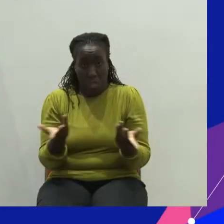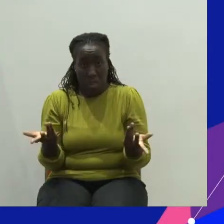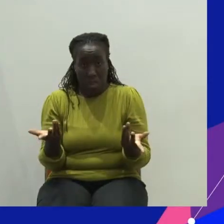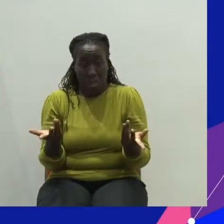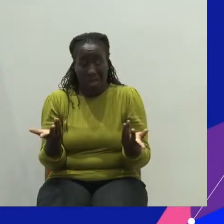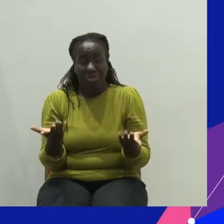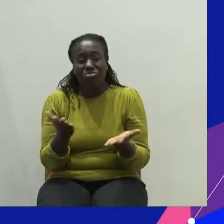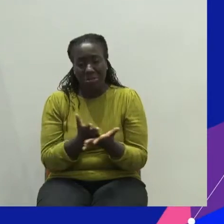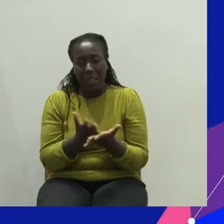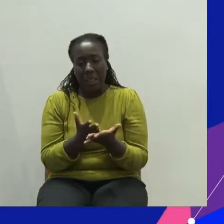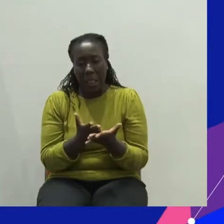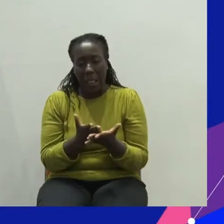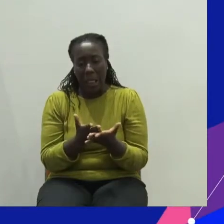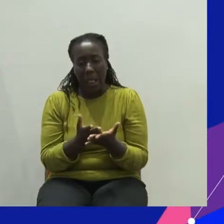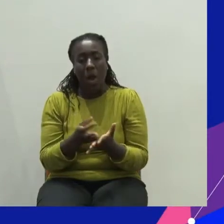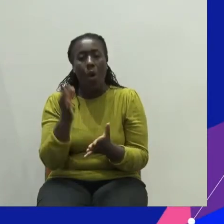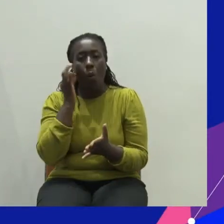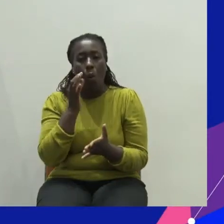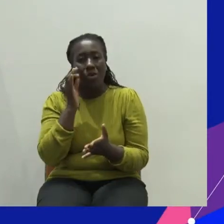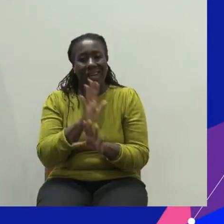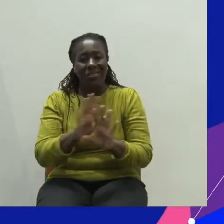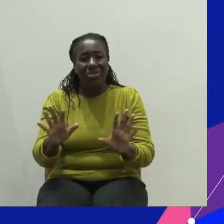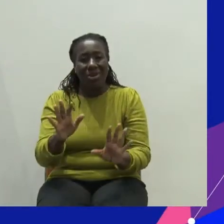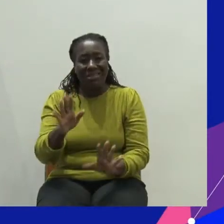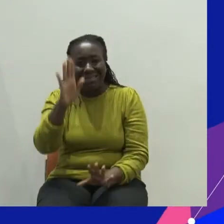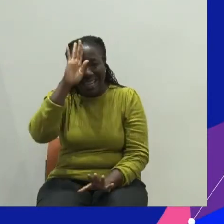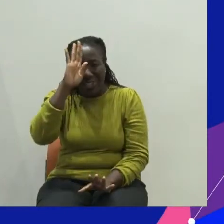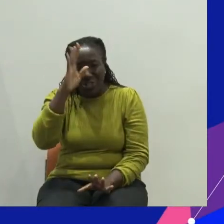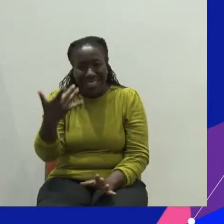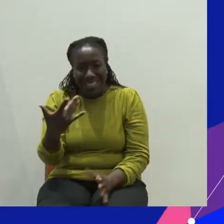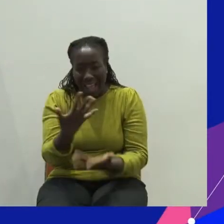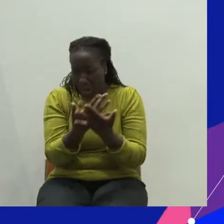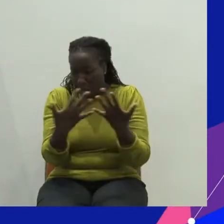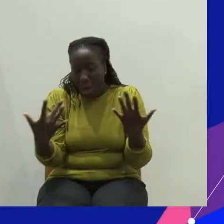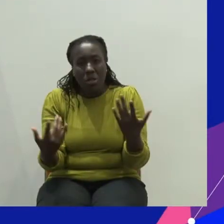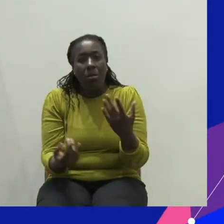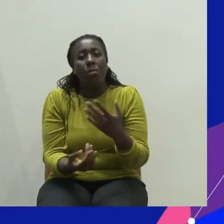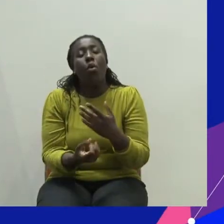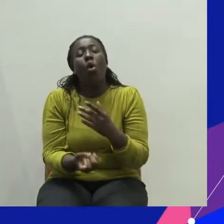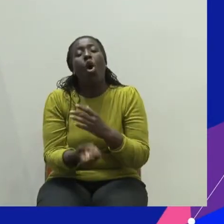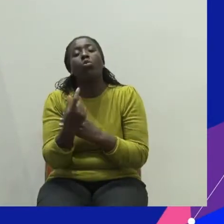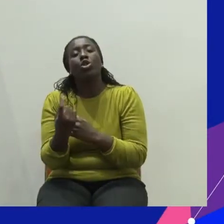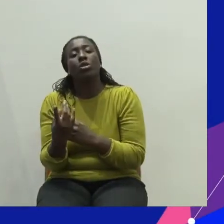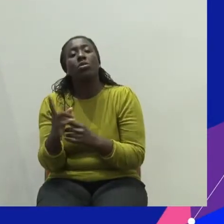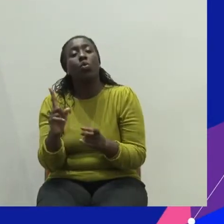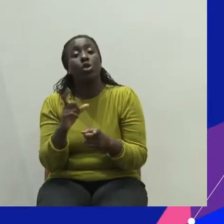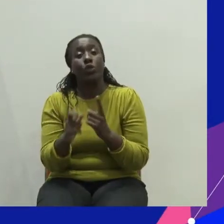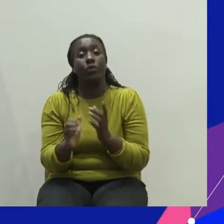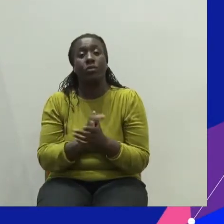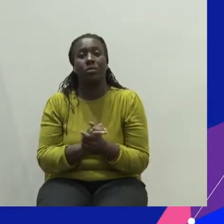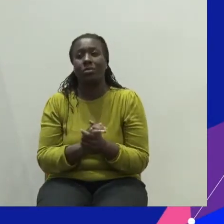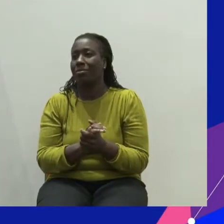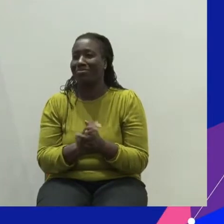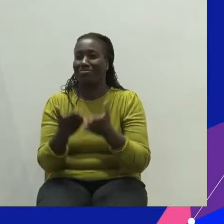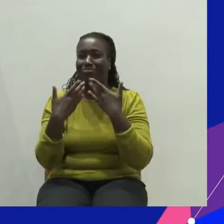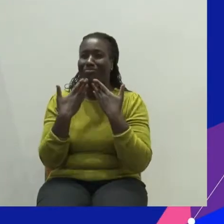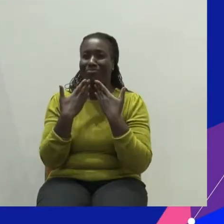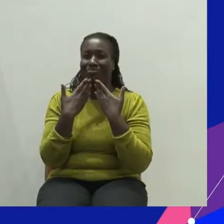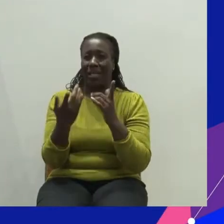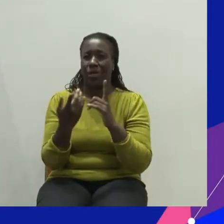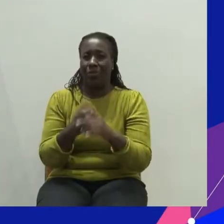predominantly water and it's non-hazardous, we have a lot more options for how to deal with the waste. Thank you.